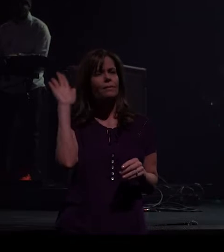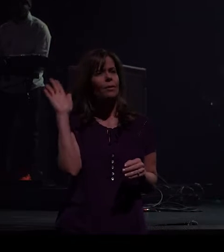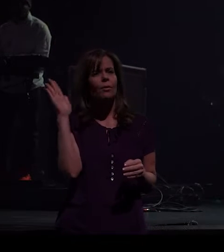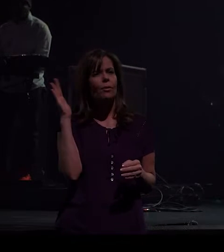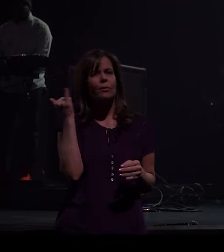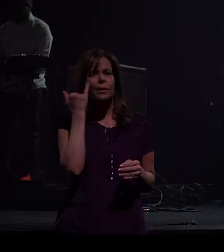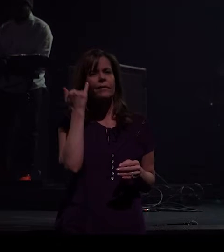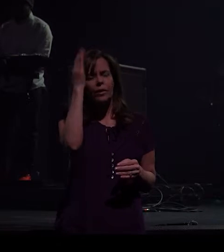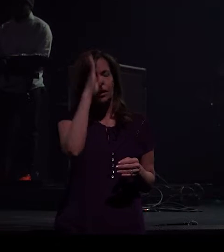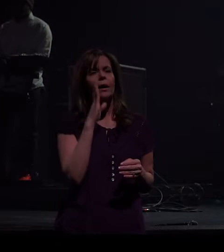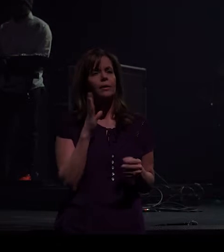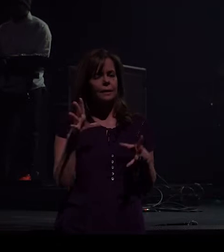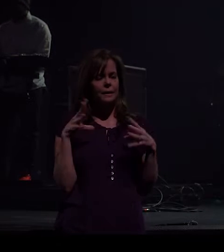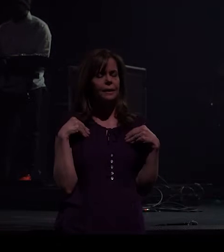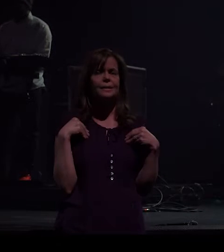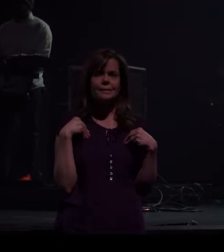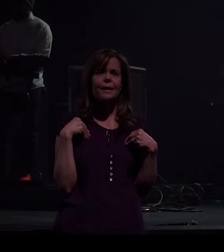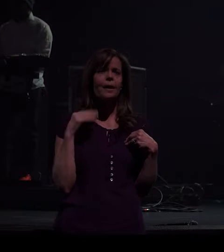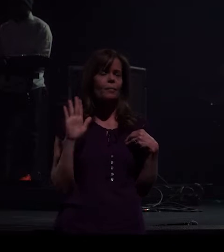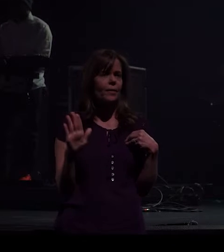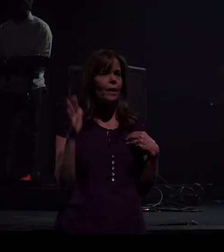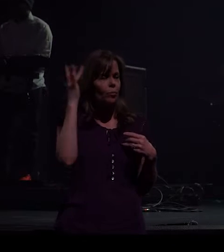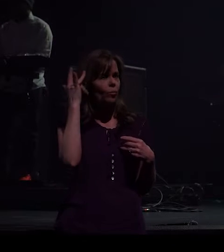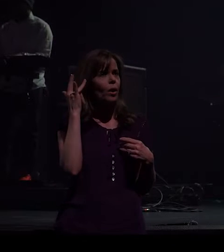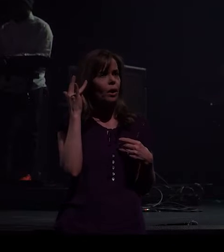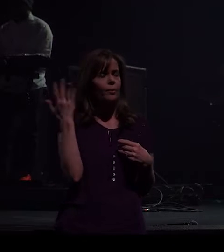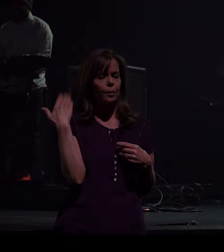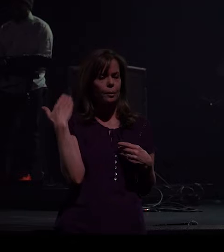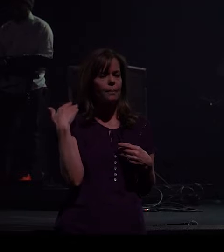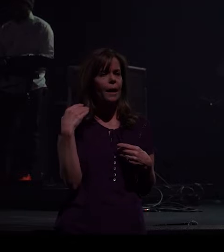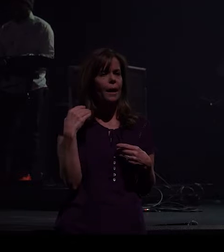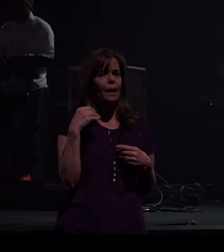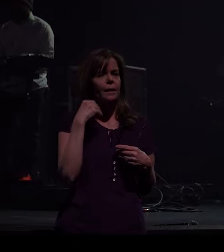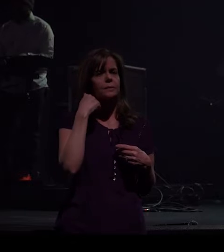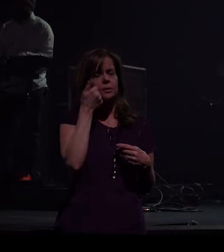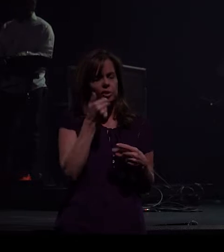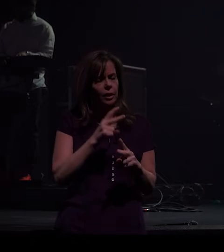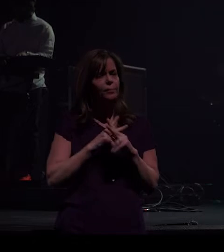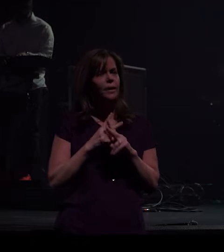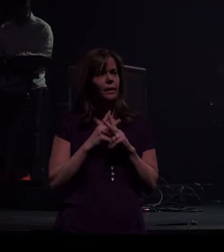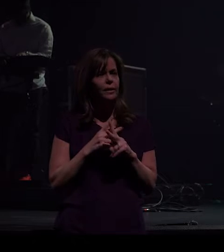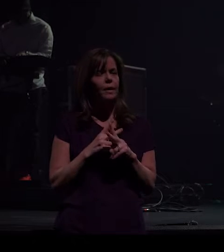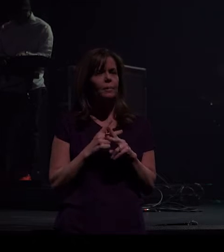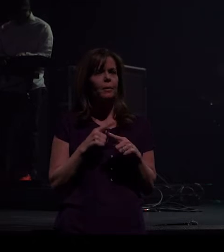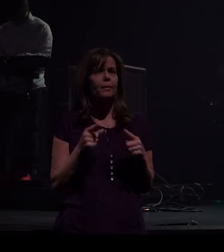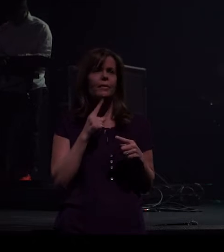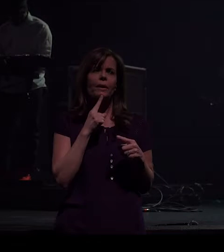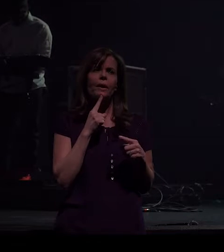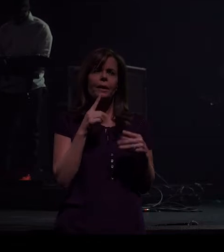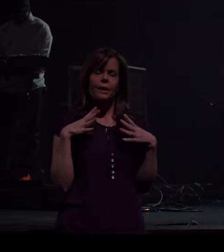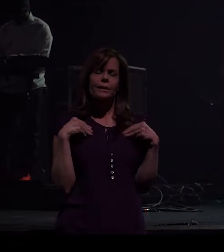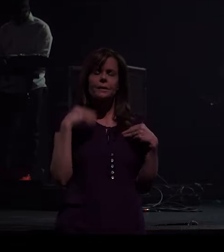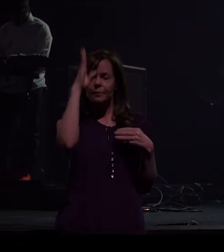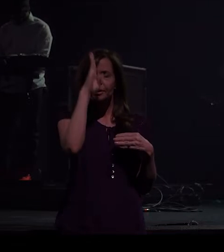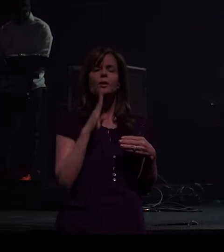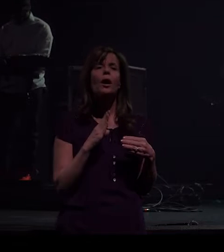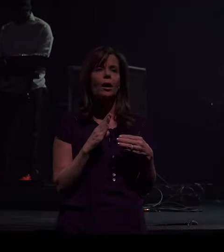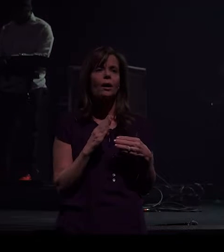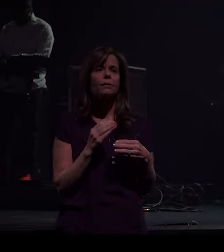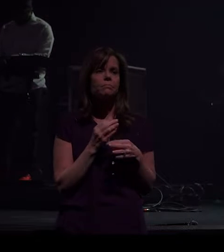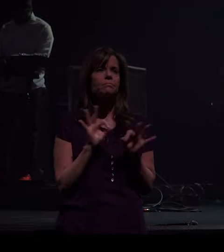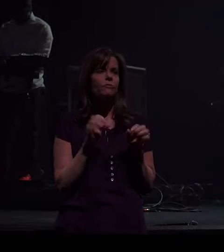because of their past and the shame that they'd been living in, and they released it and accepted the free gift that He gave. There's a husband and